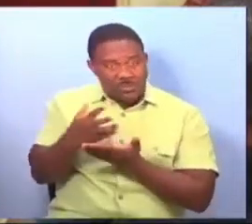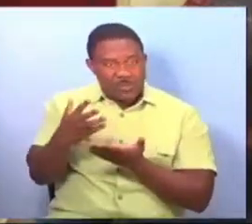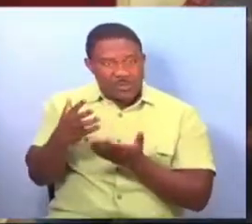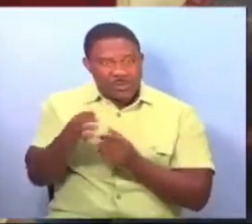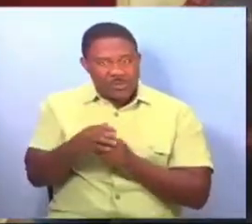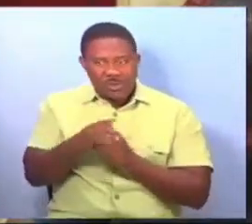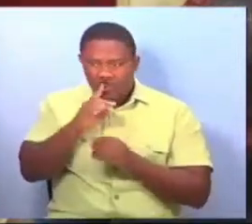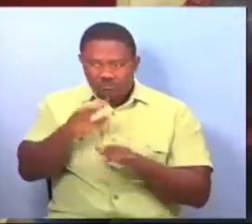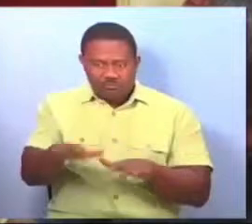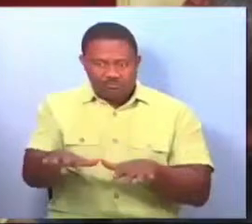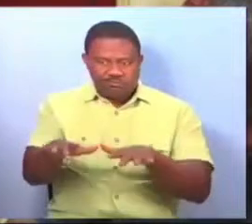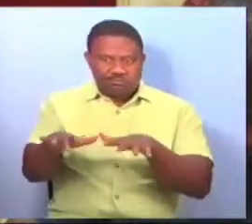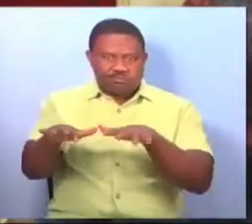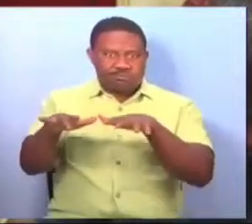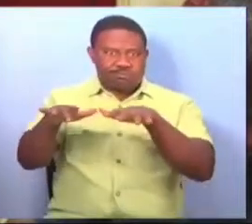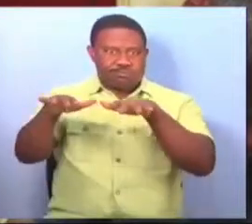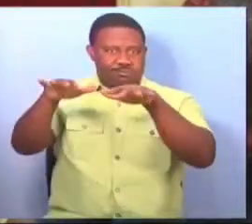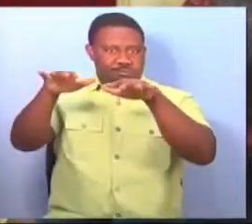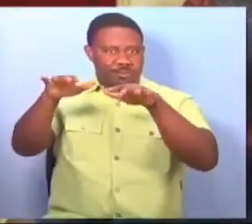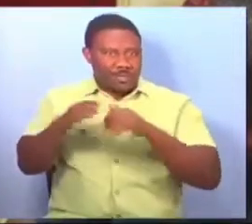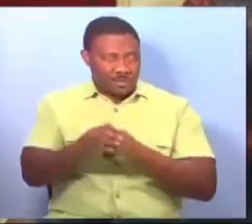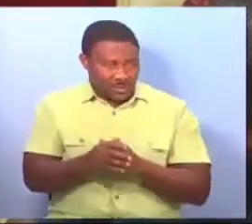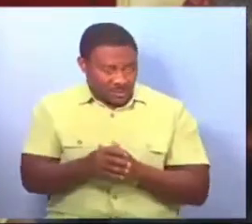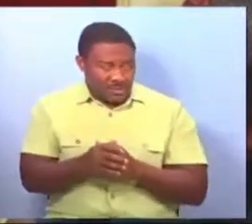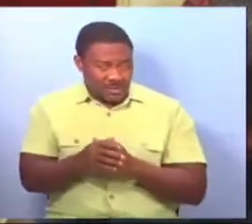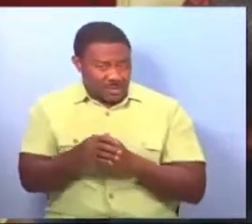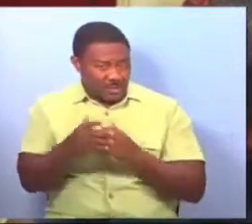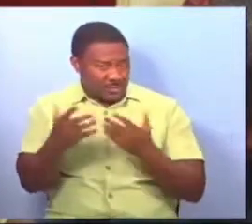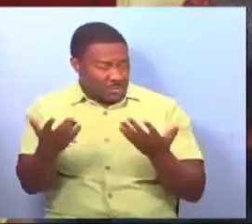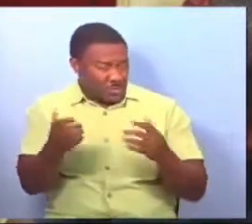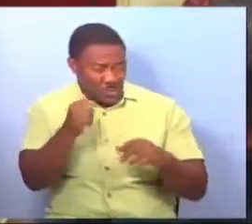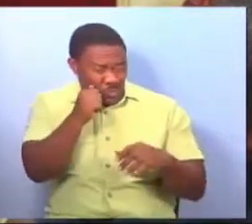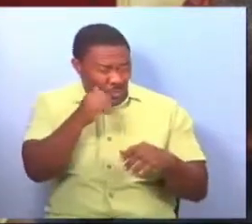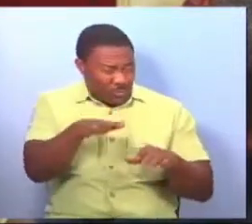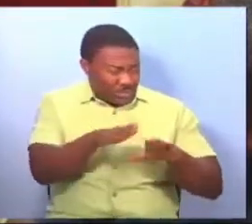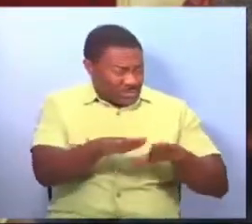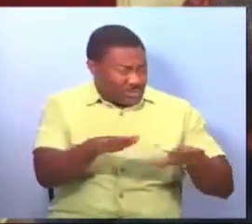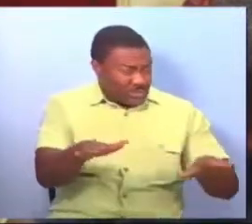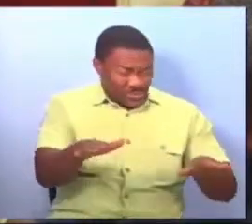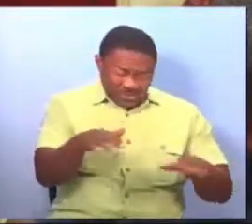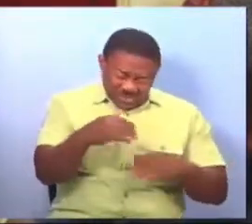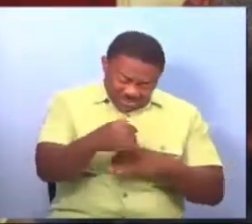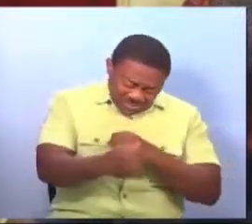flooding that affects women and children,